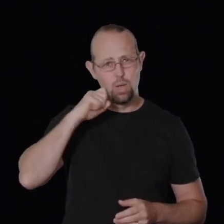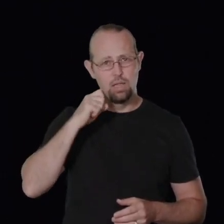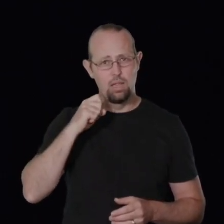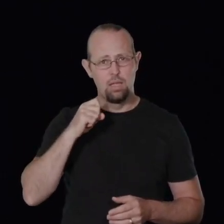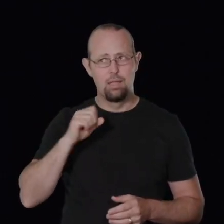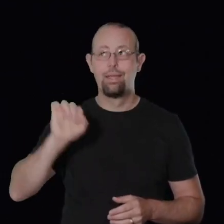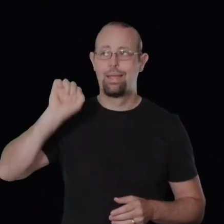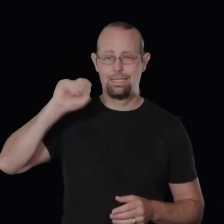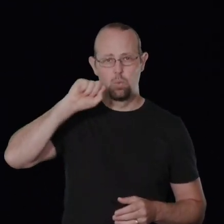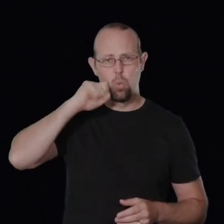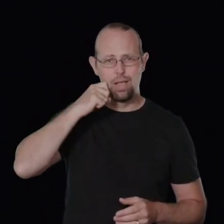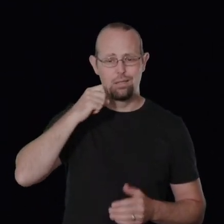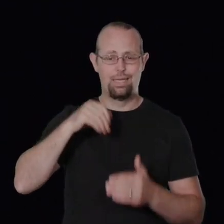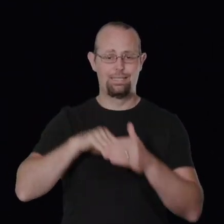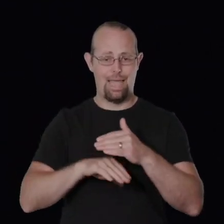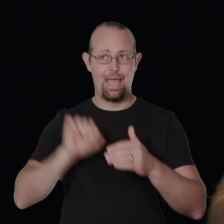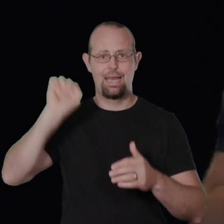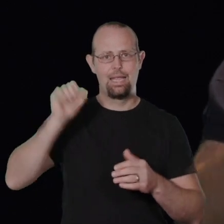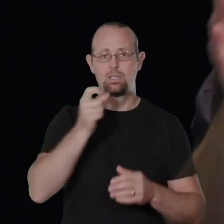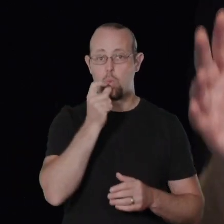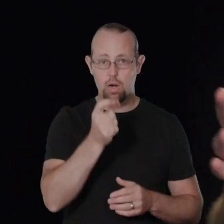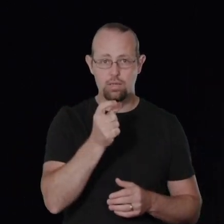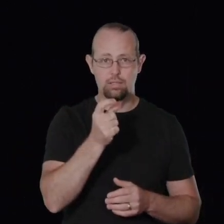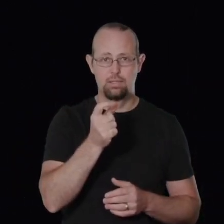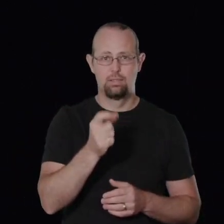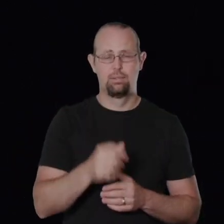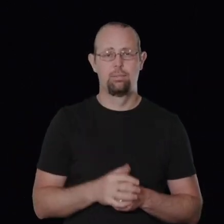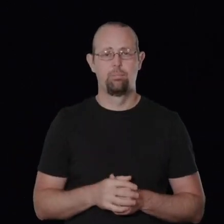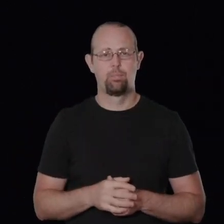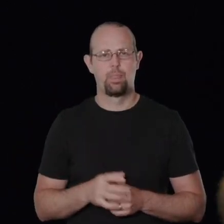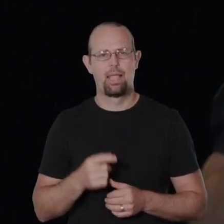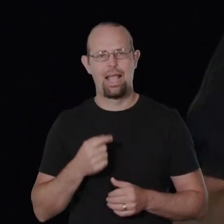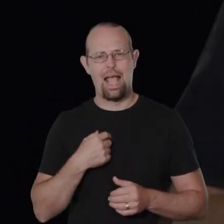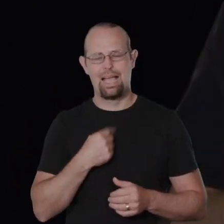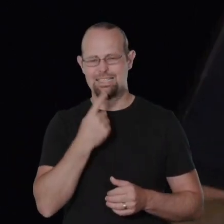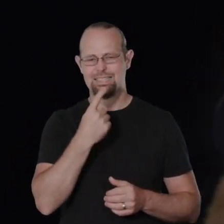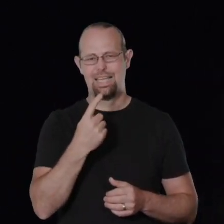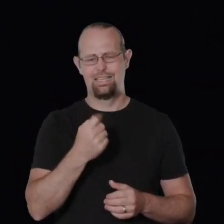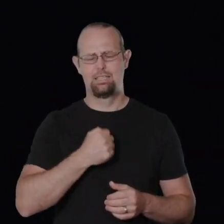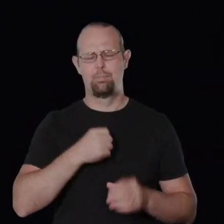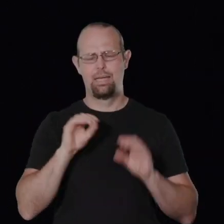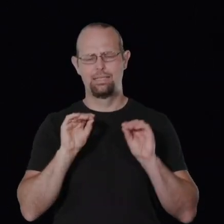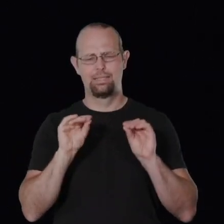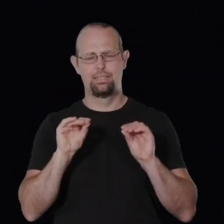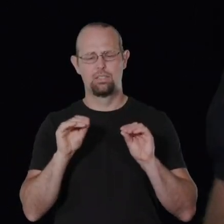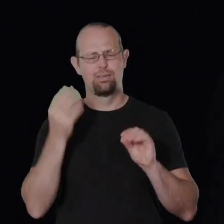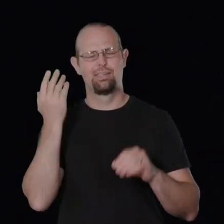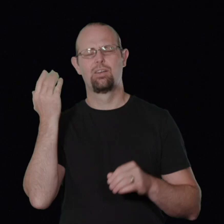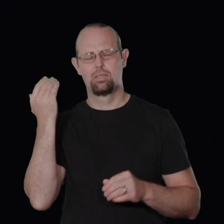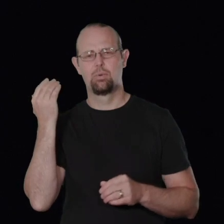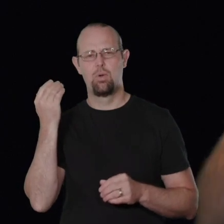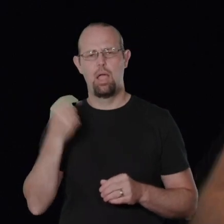his will for you. Years ago, I said to that same mentor, I would love to hear the voice of God. He said to me,